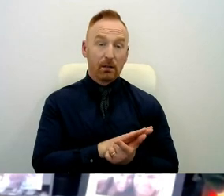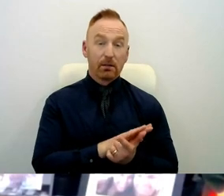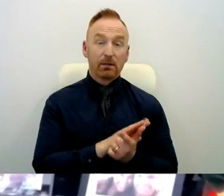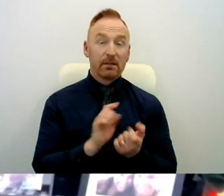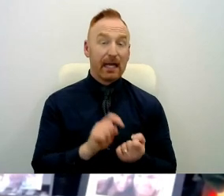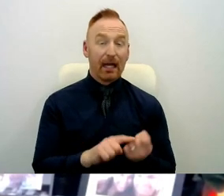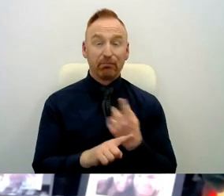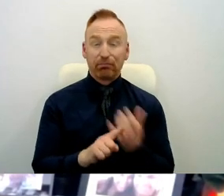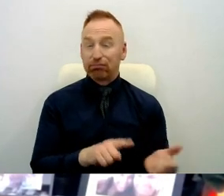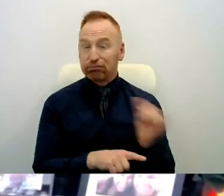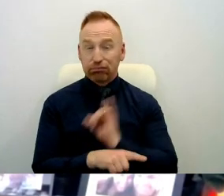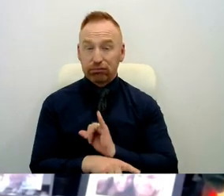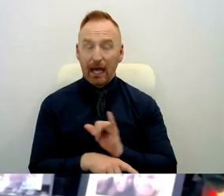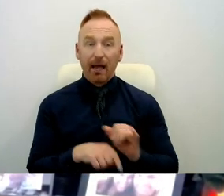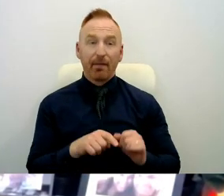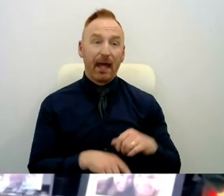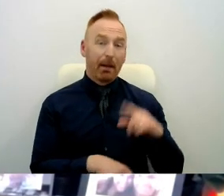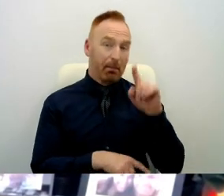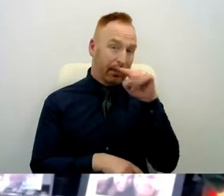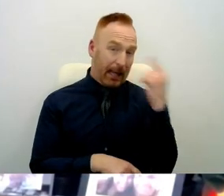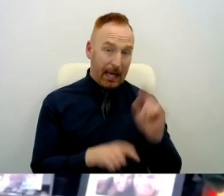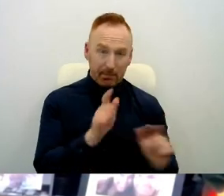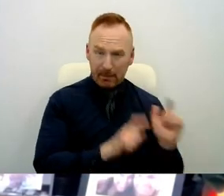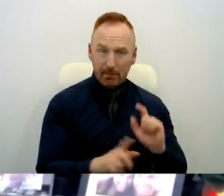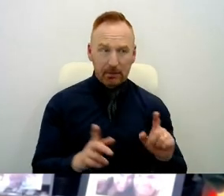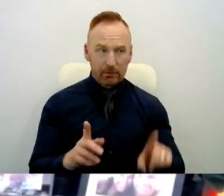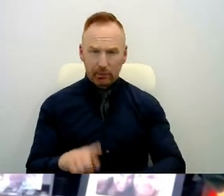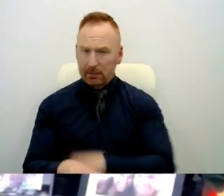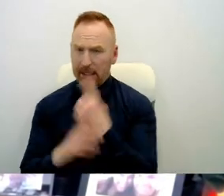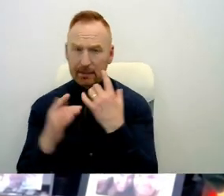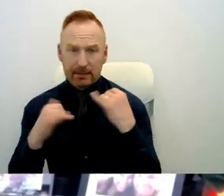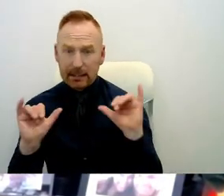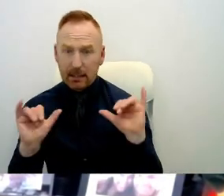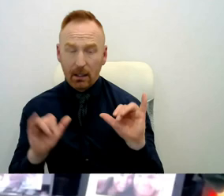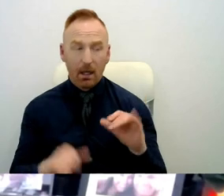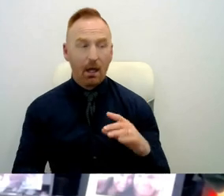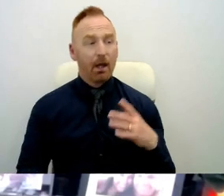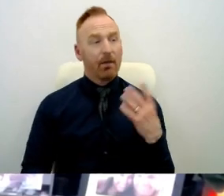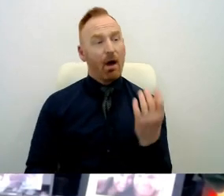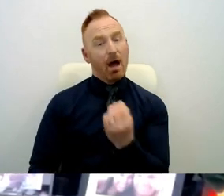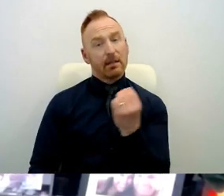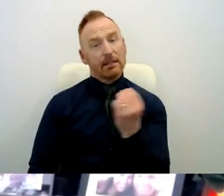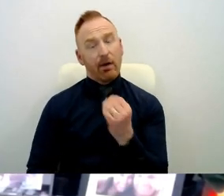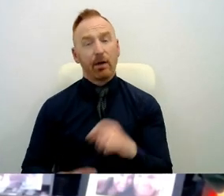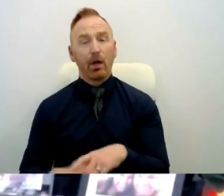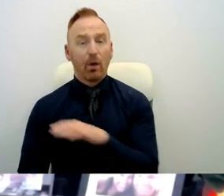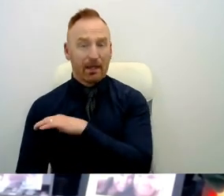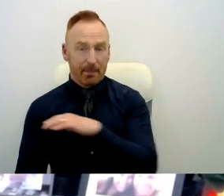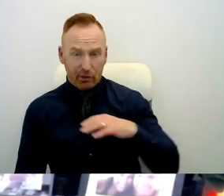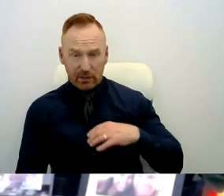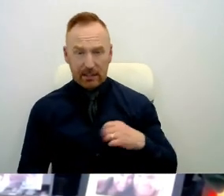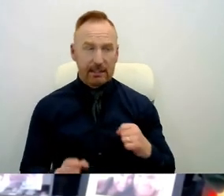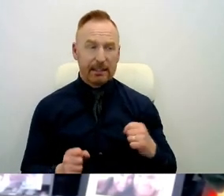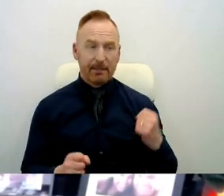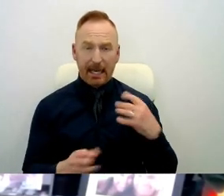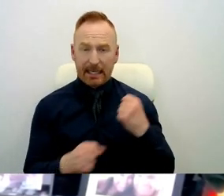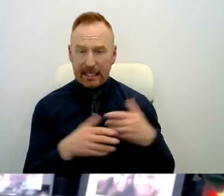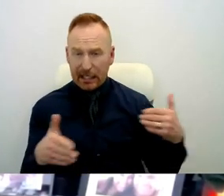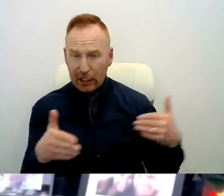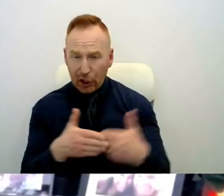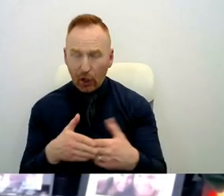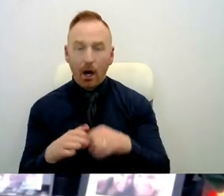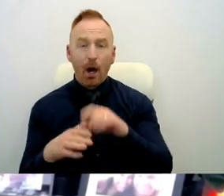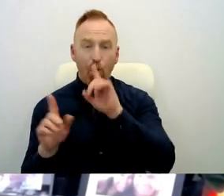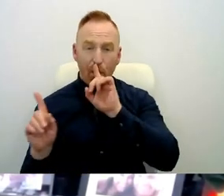disproportionately criminalized Black folks, we're still seeing those results today. The Ontario Human Rights Commission did a multi-year,